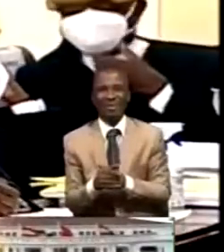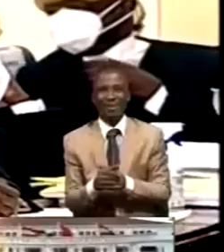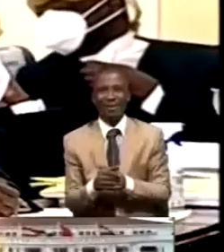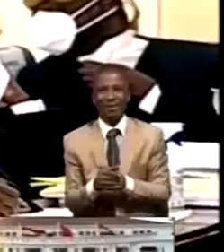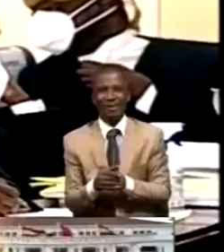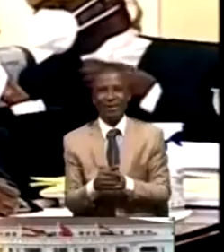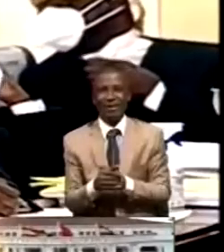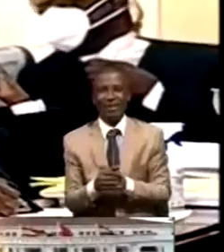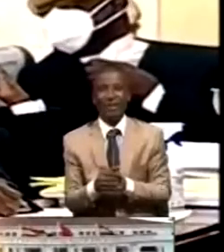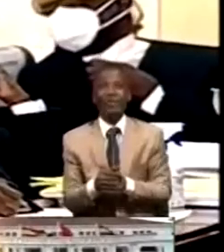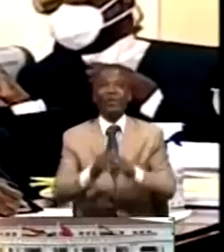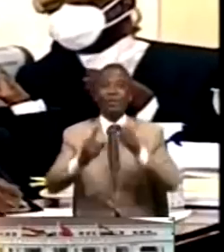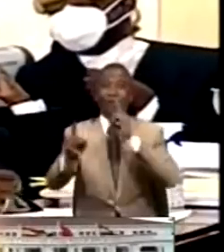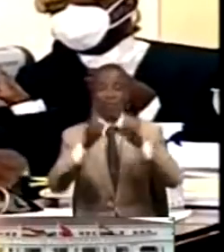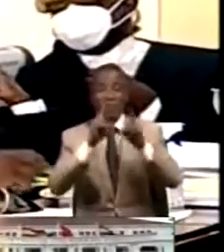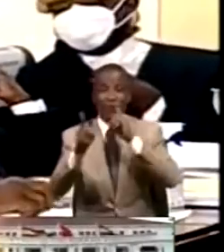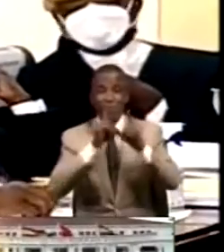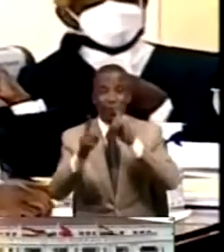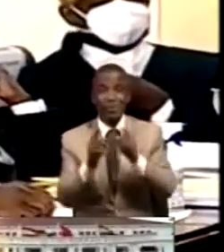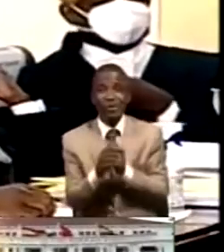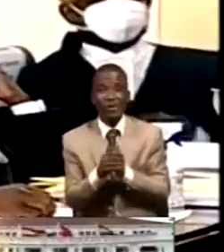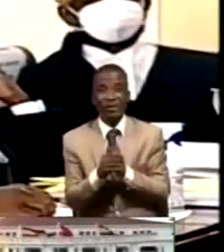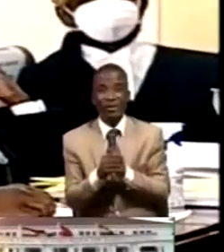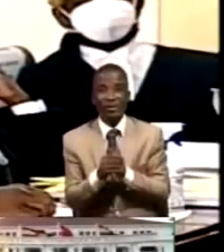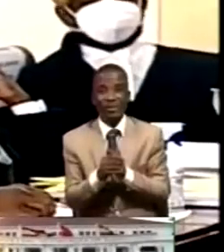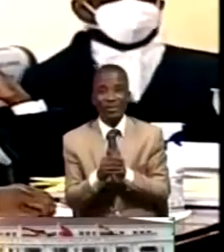you stated that you had been